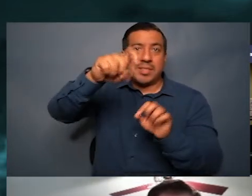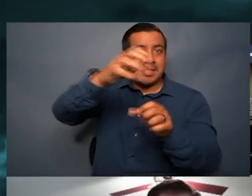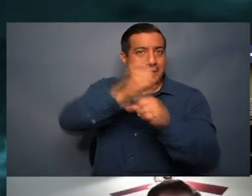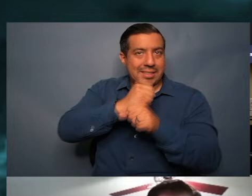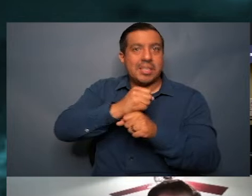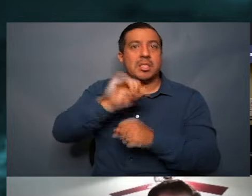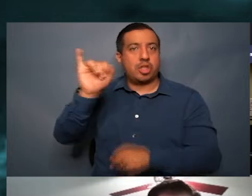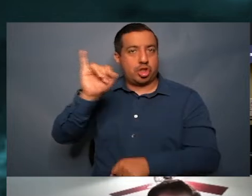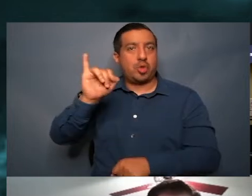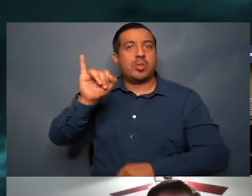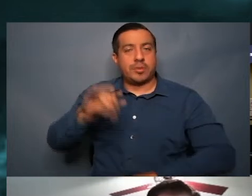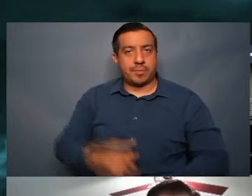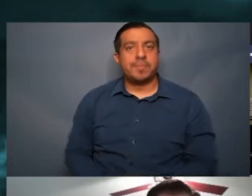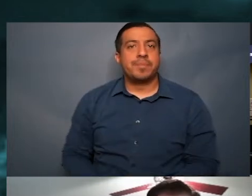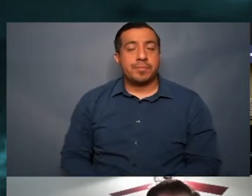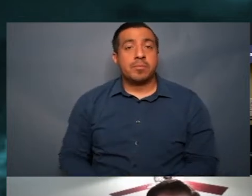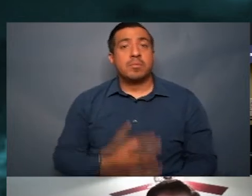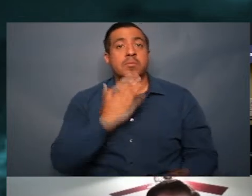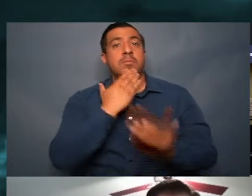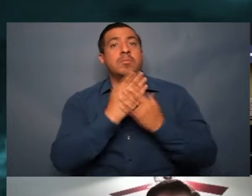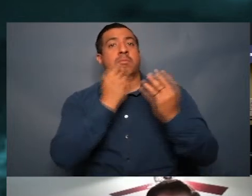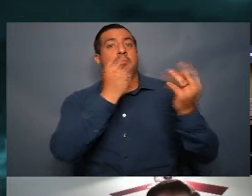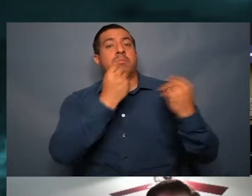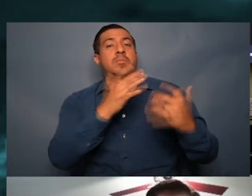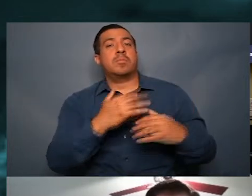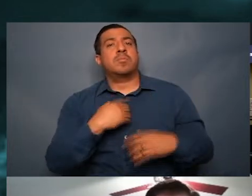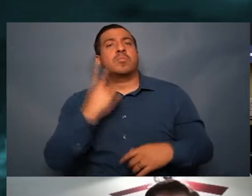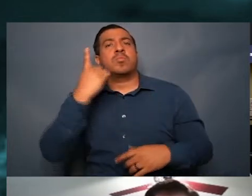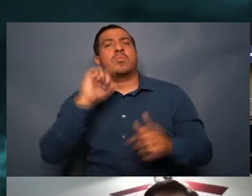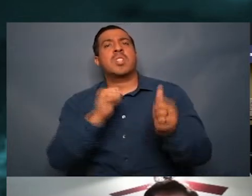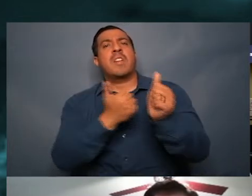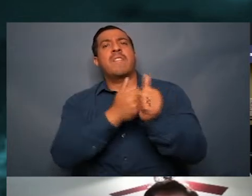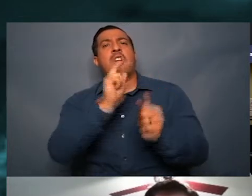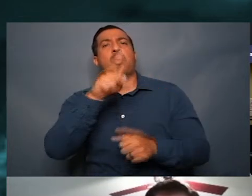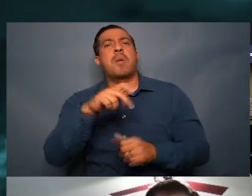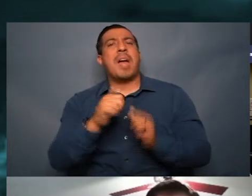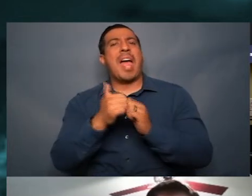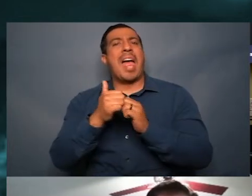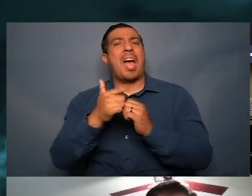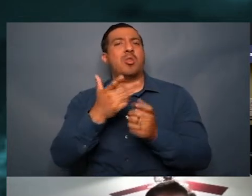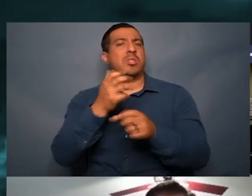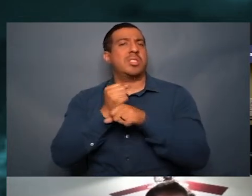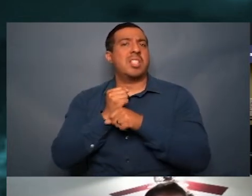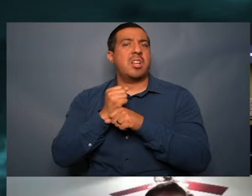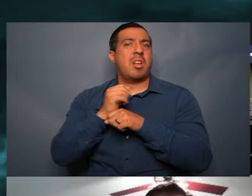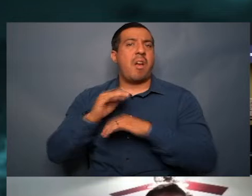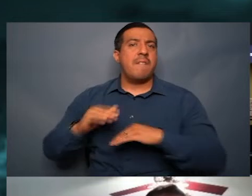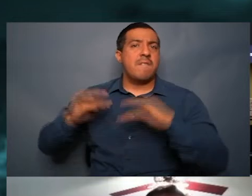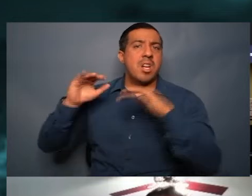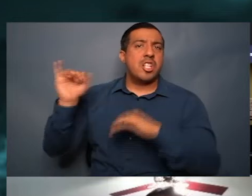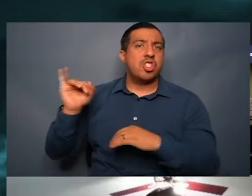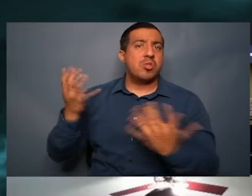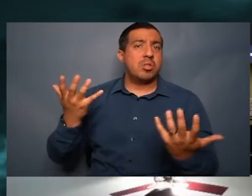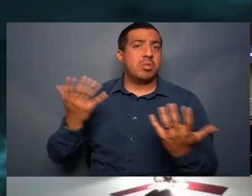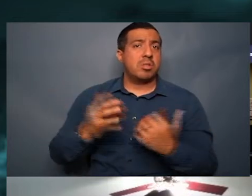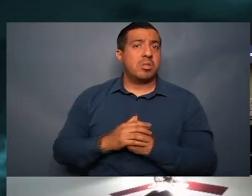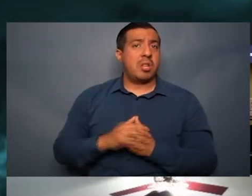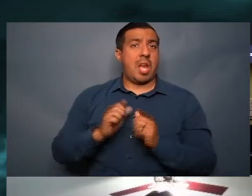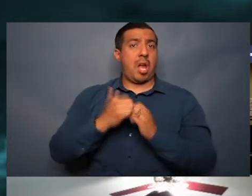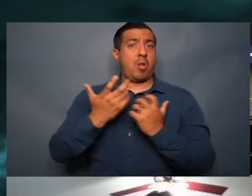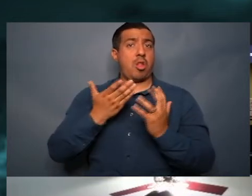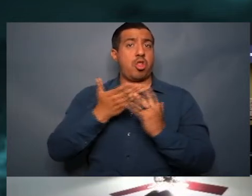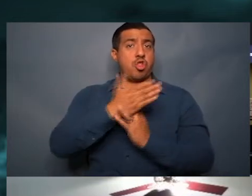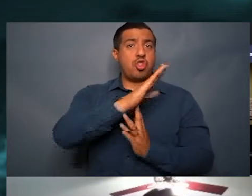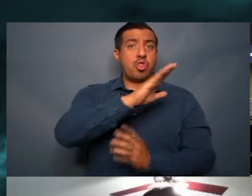insurance. That's great information, Jeff. A quick follow-up is how does one get flood insurance? Mark, do you get that through